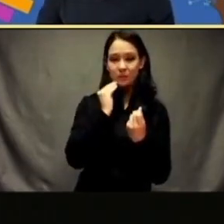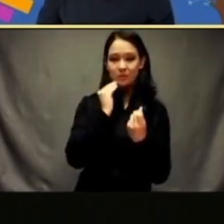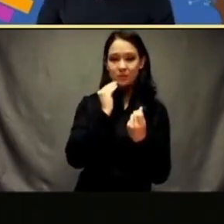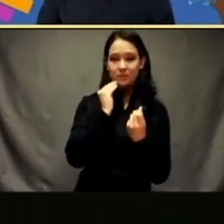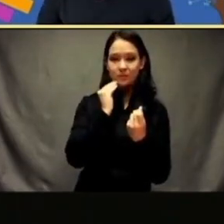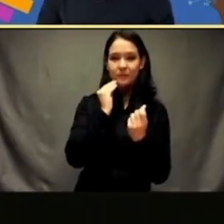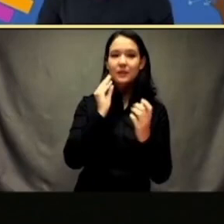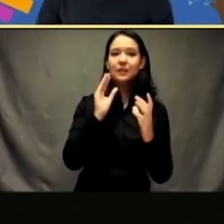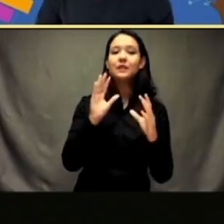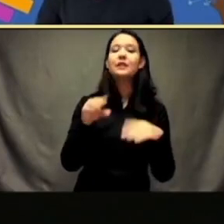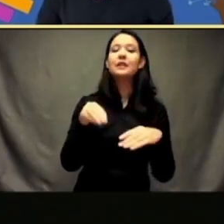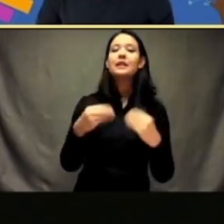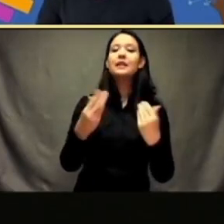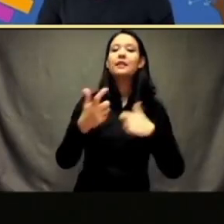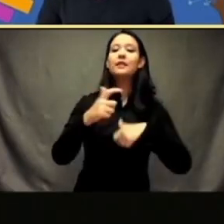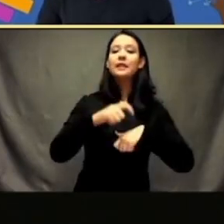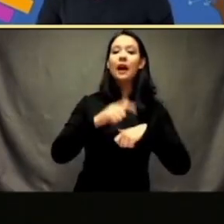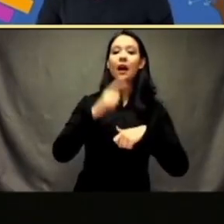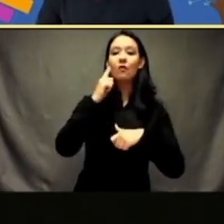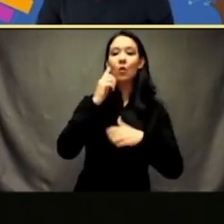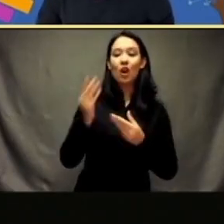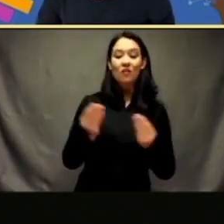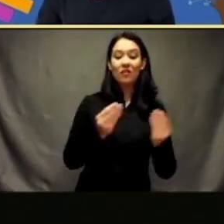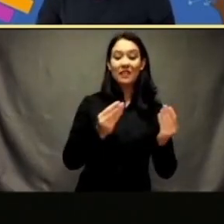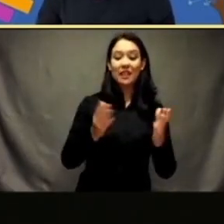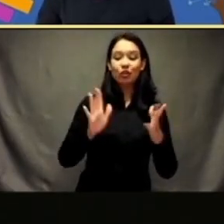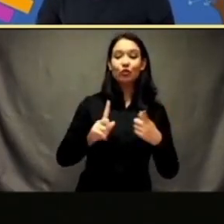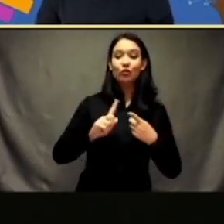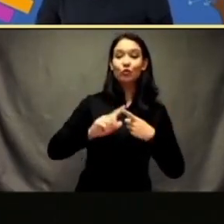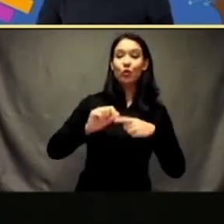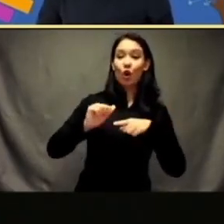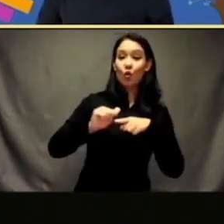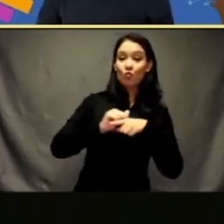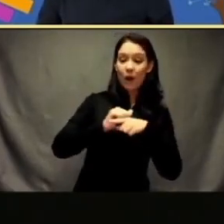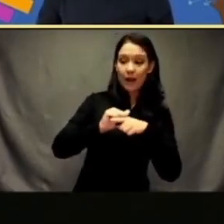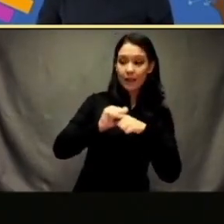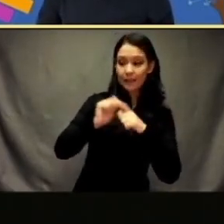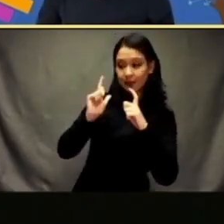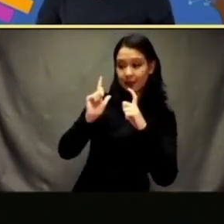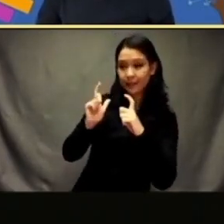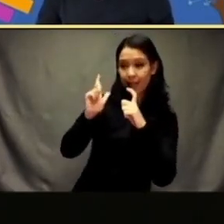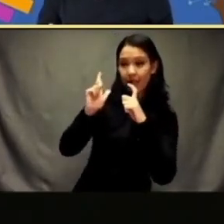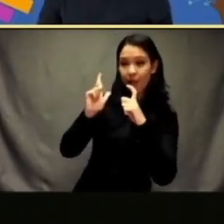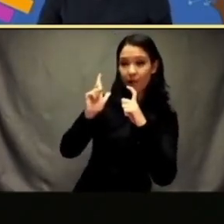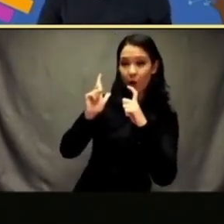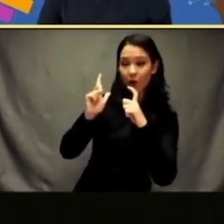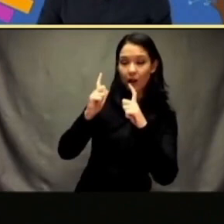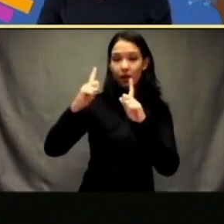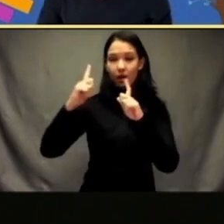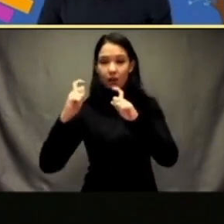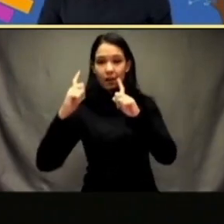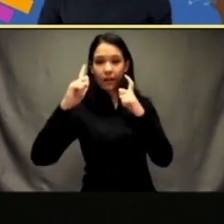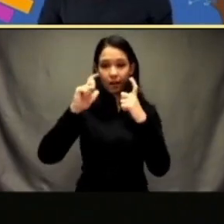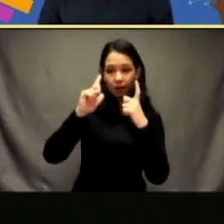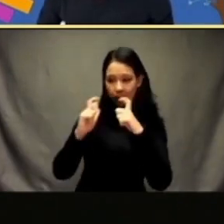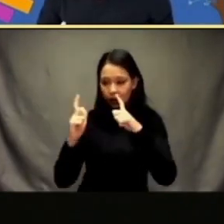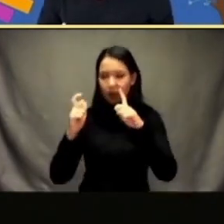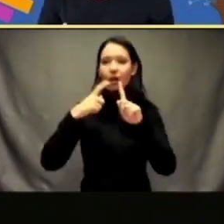give time for facilitators to practice taking photos from different perspectives.